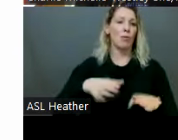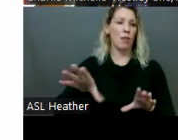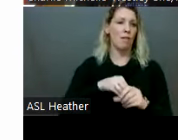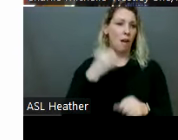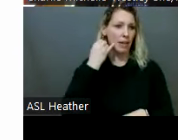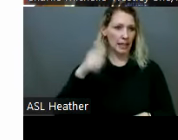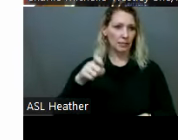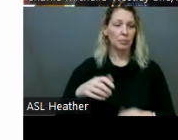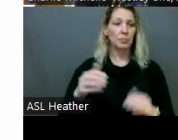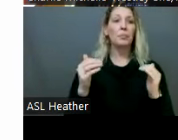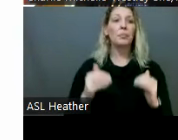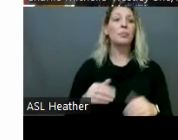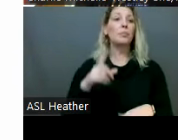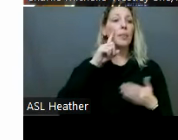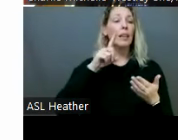needed.